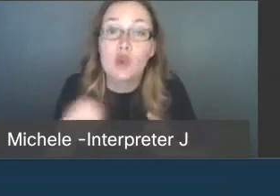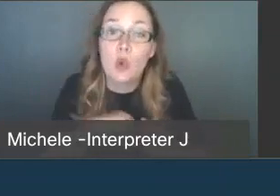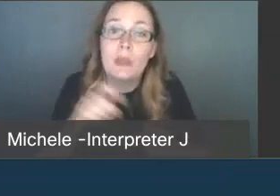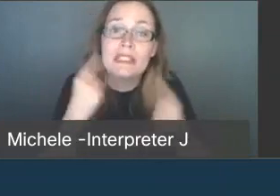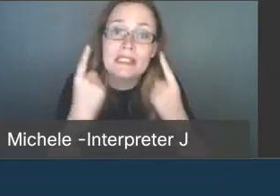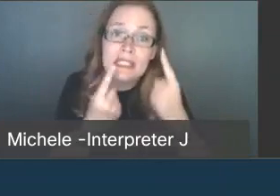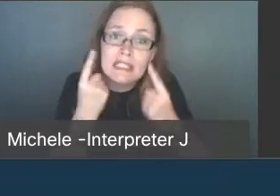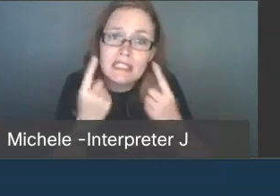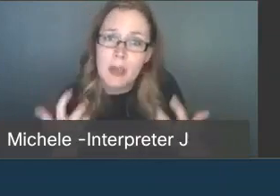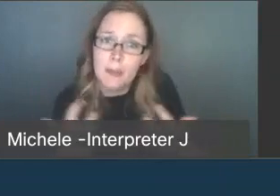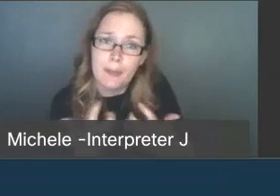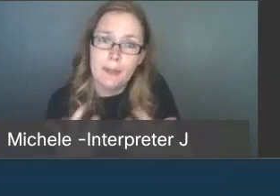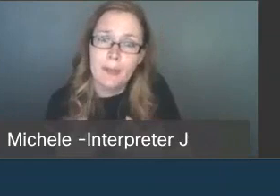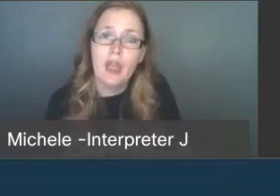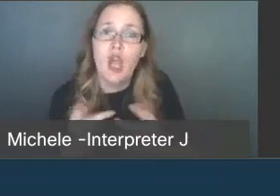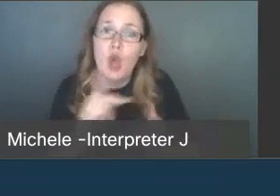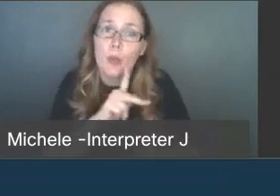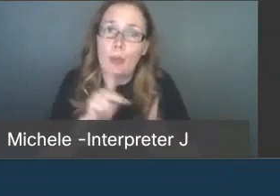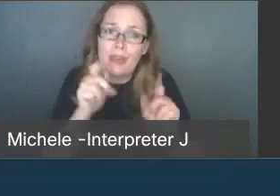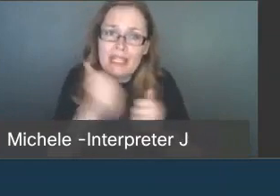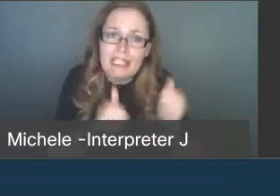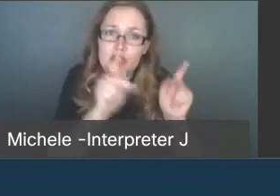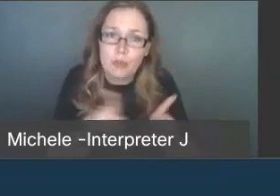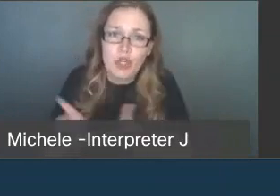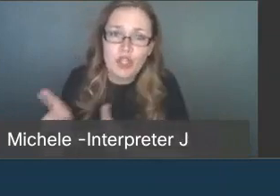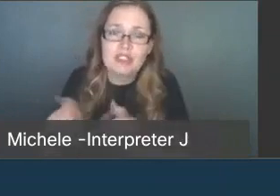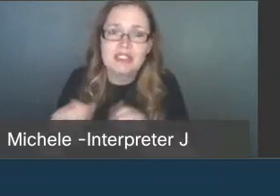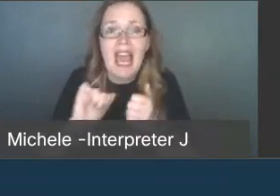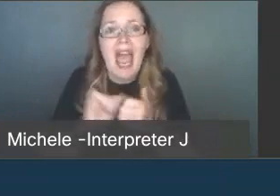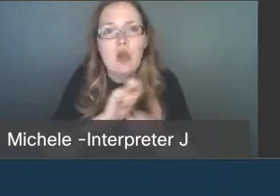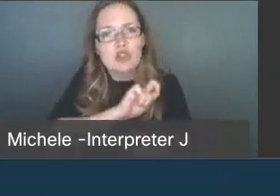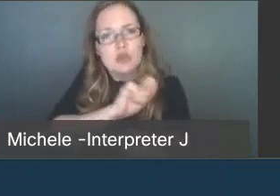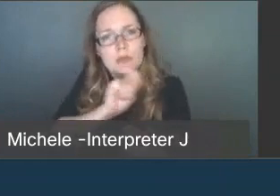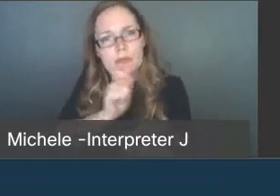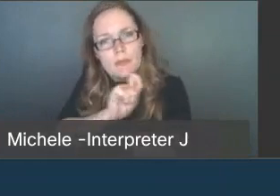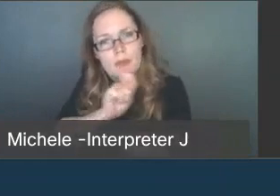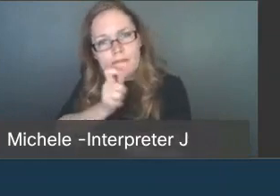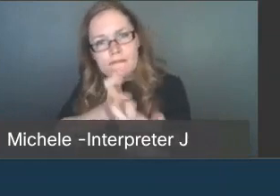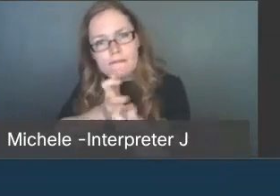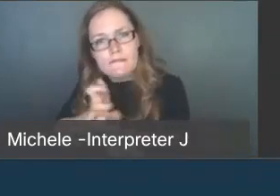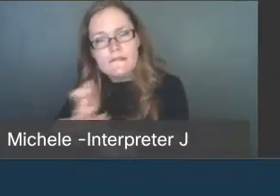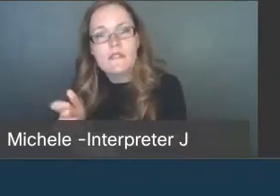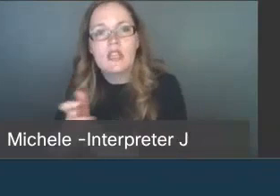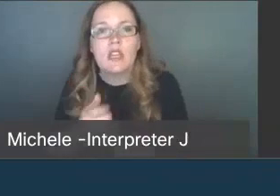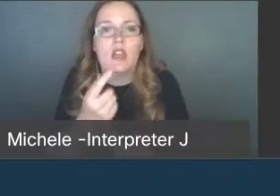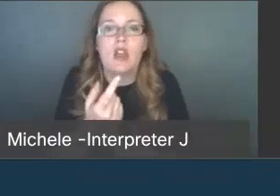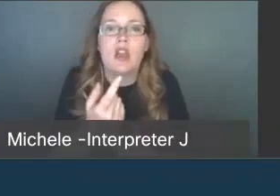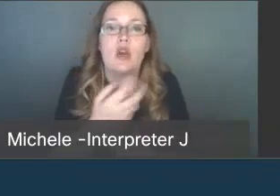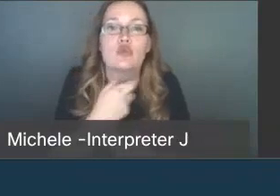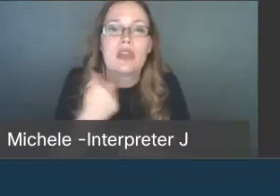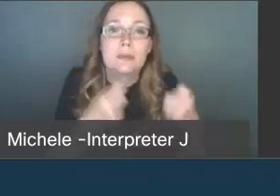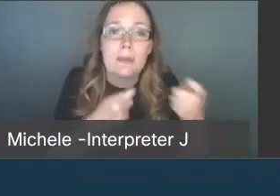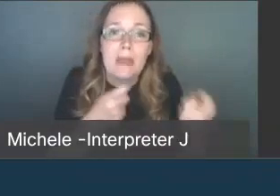at population and person levels how we're going to be able to tailor risk management and treatment strategies to promote a